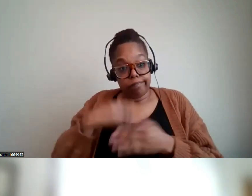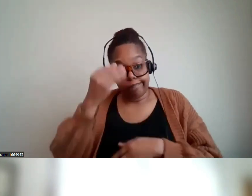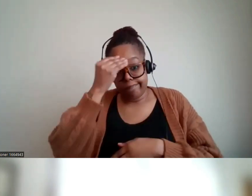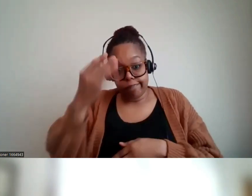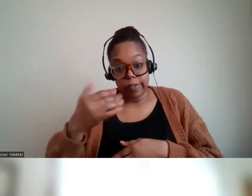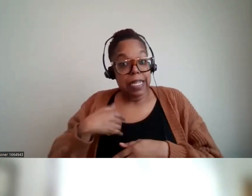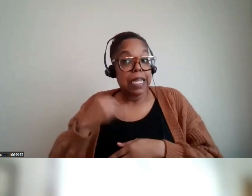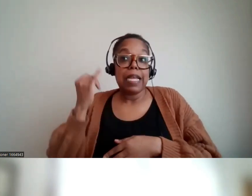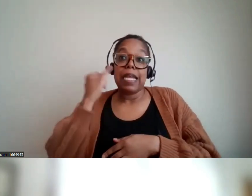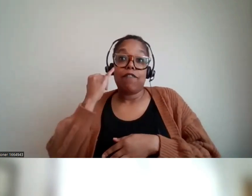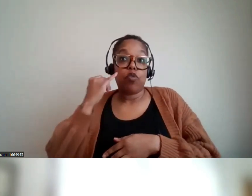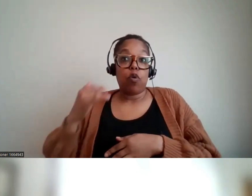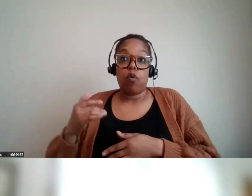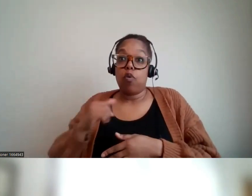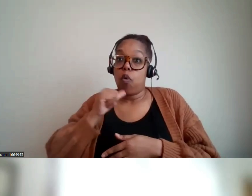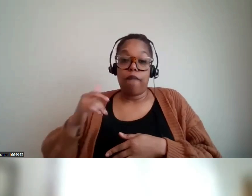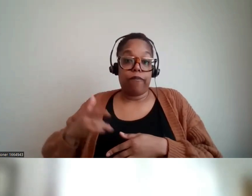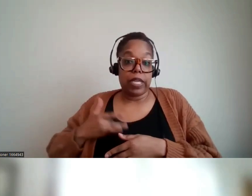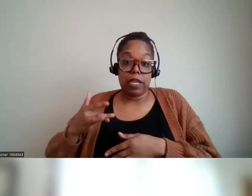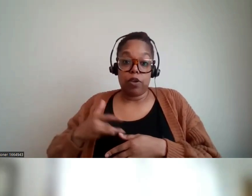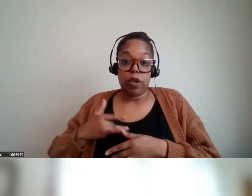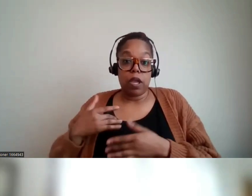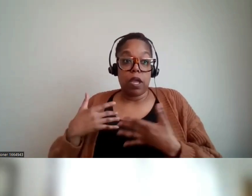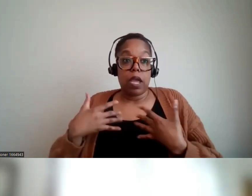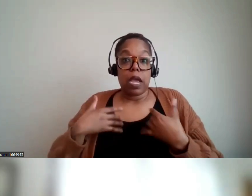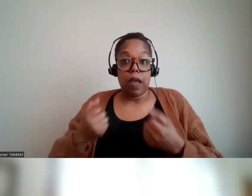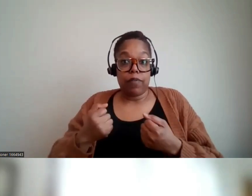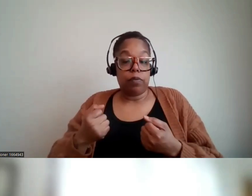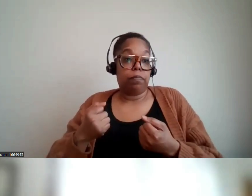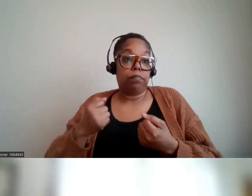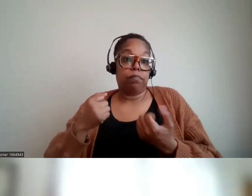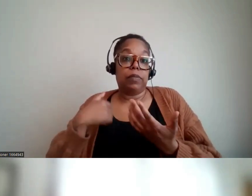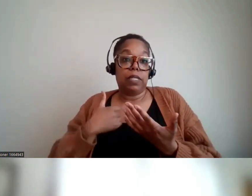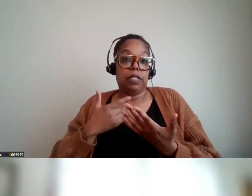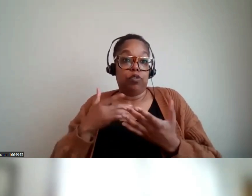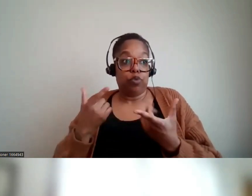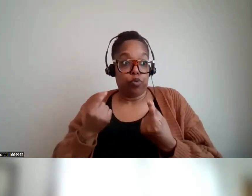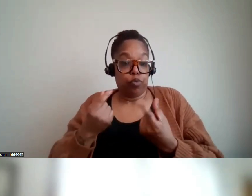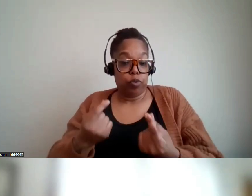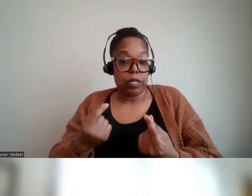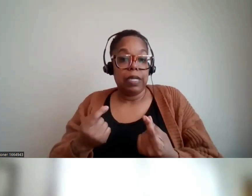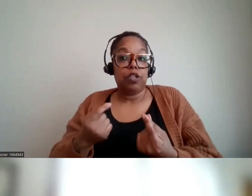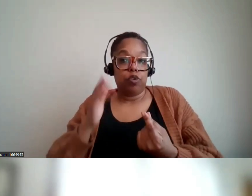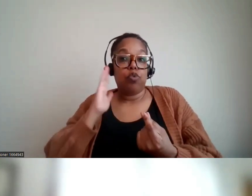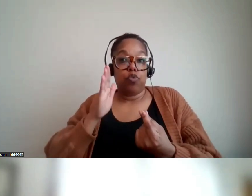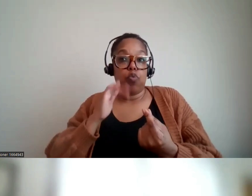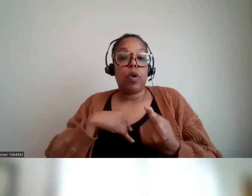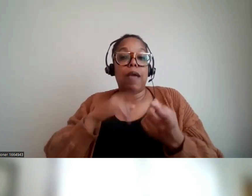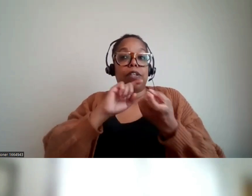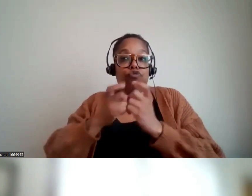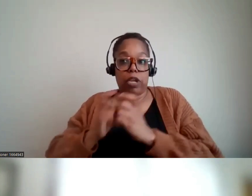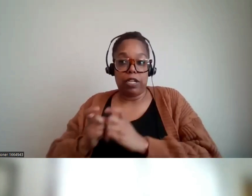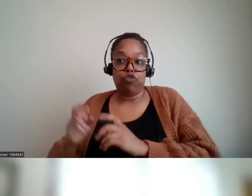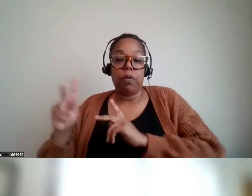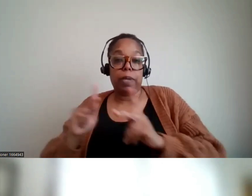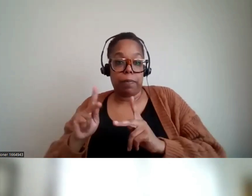competent in doing what you're doing, you're going to have turnover. And I would say that that's a magnifier in crisis services. If you don't feel like